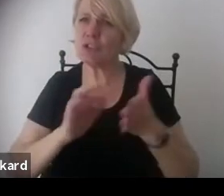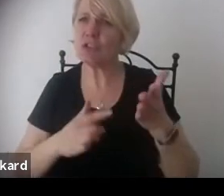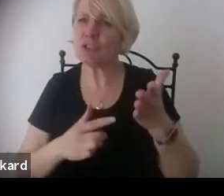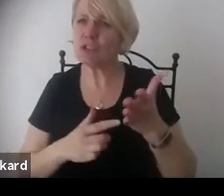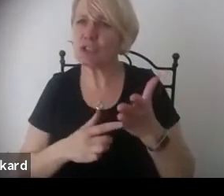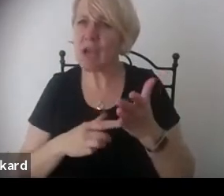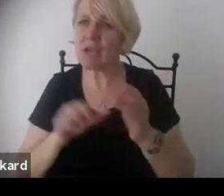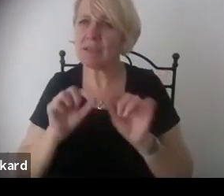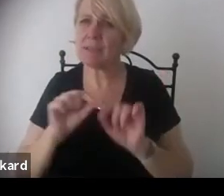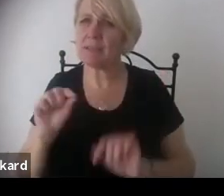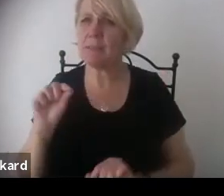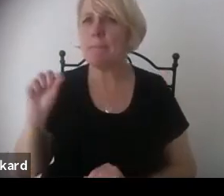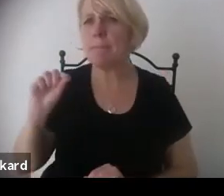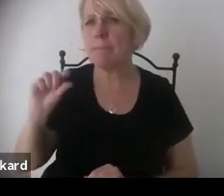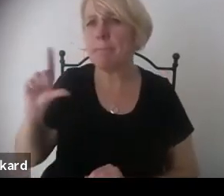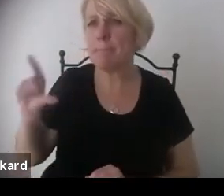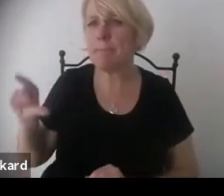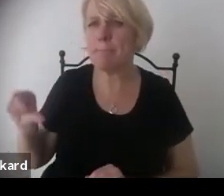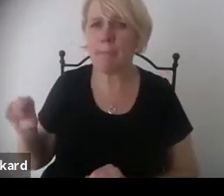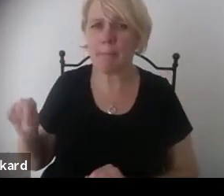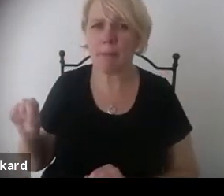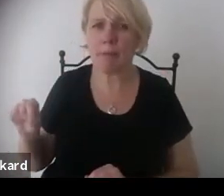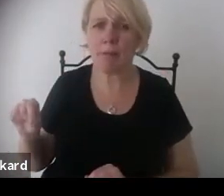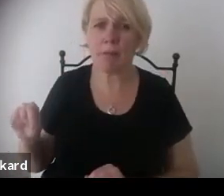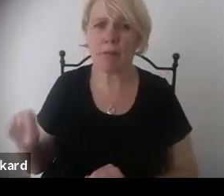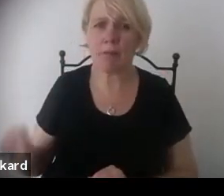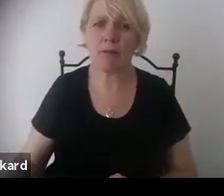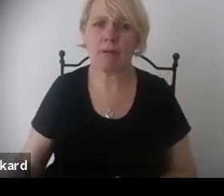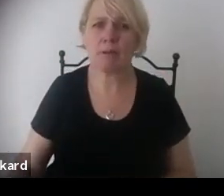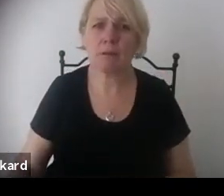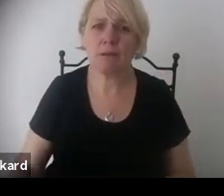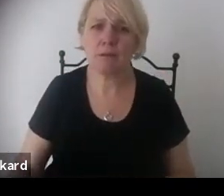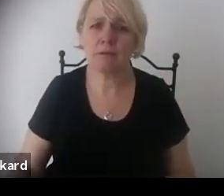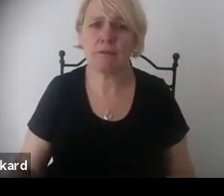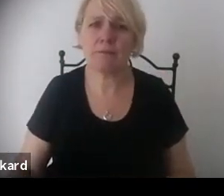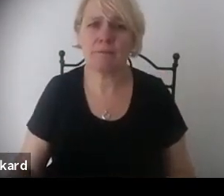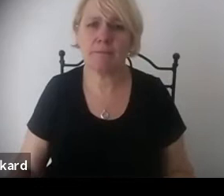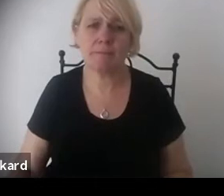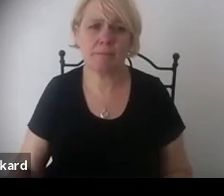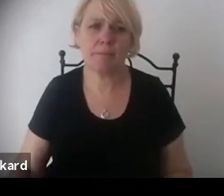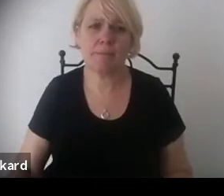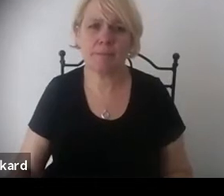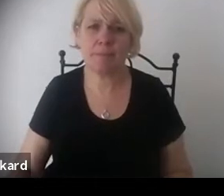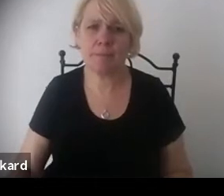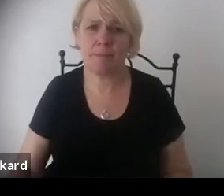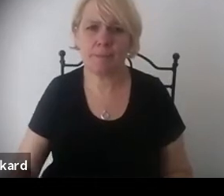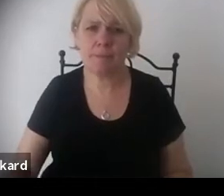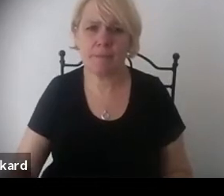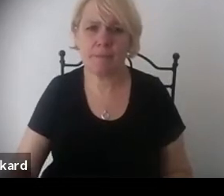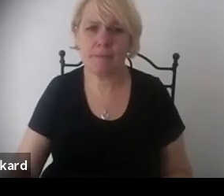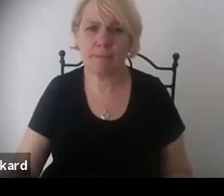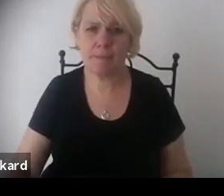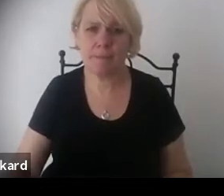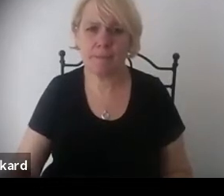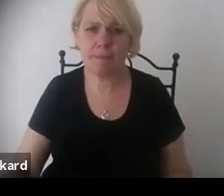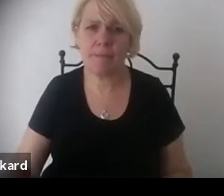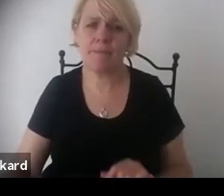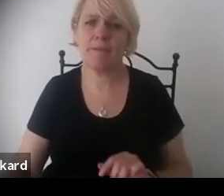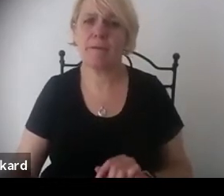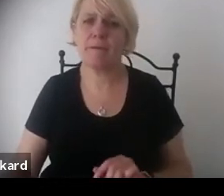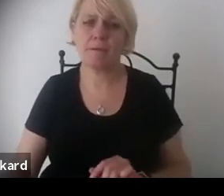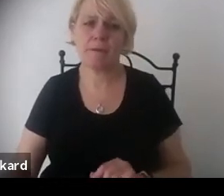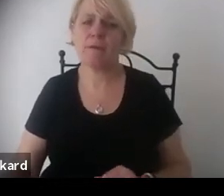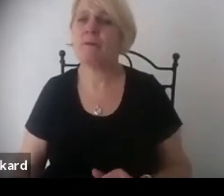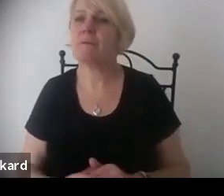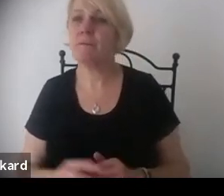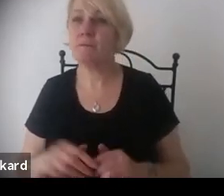of your screen, you'll get a kind of section where you can write. So you can see at the very